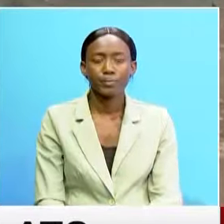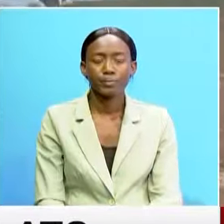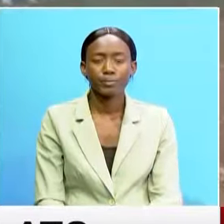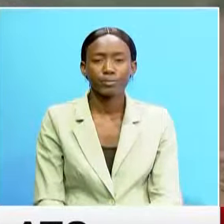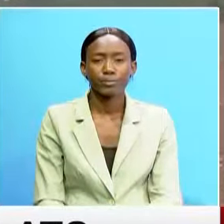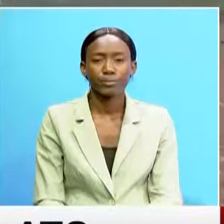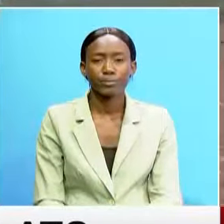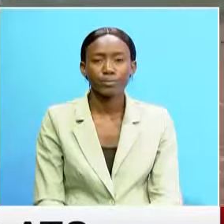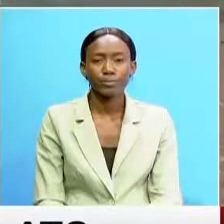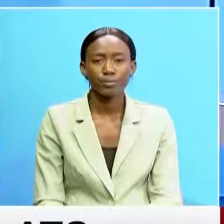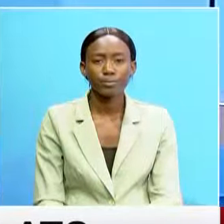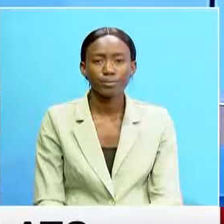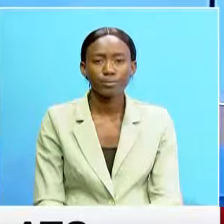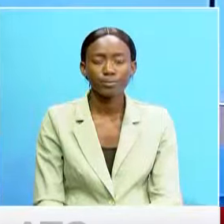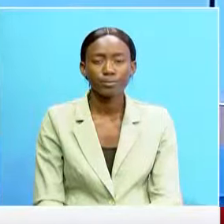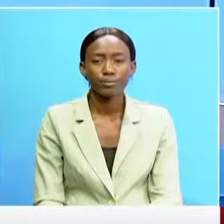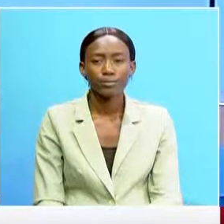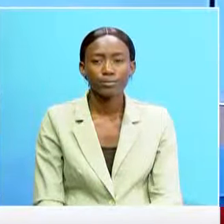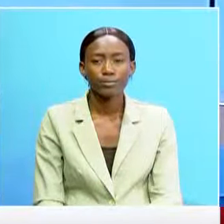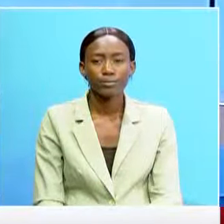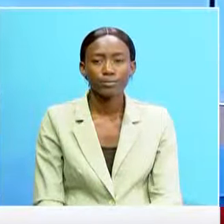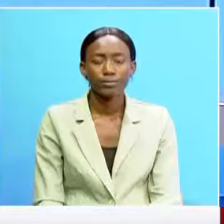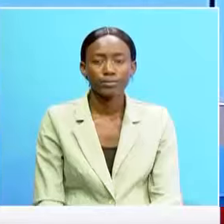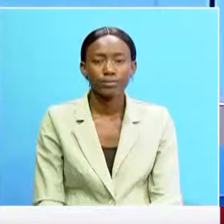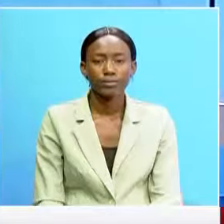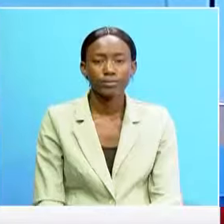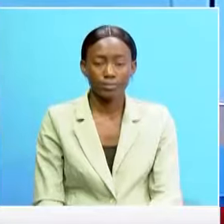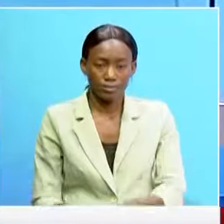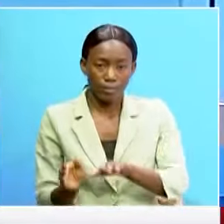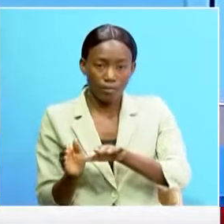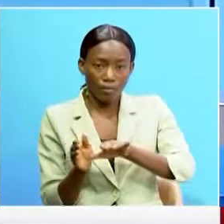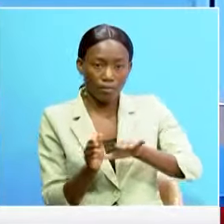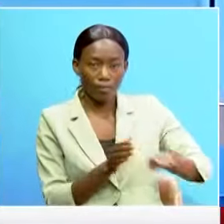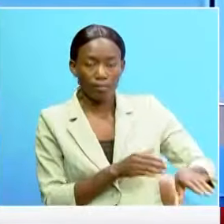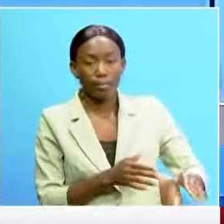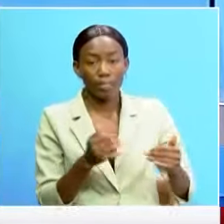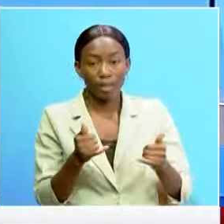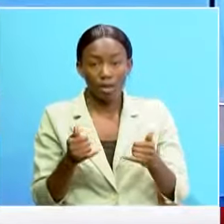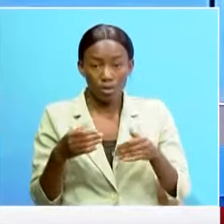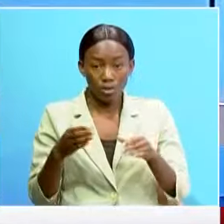Namwala District of South. Still on environment news,